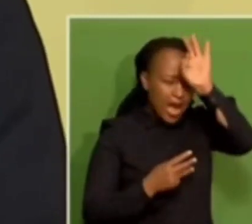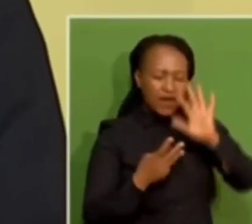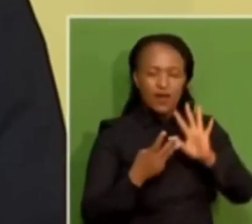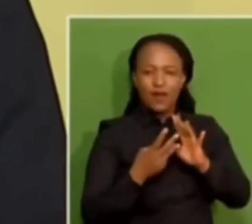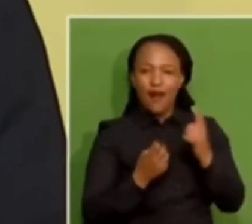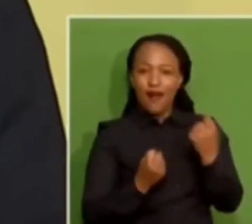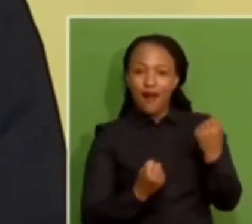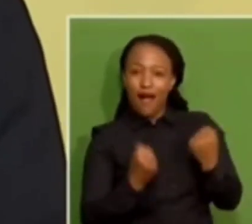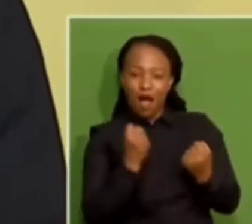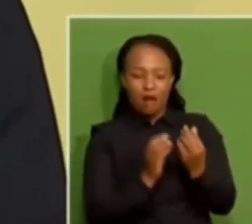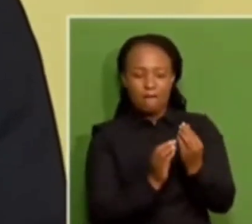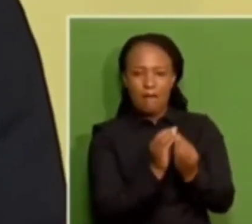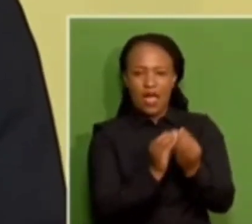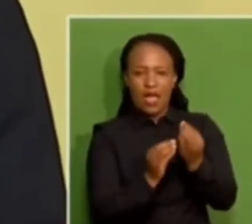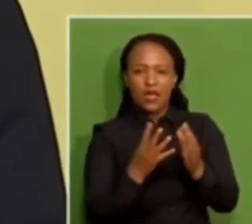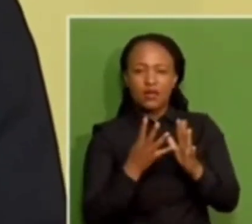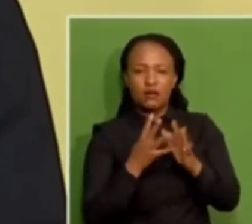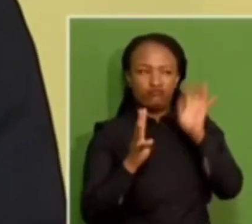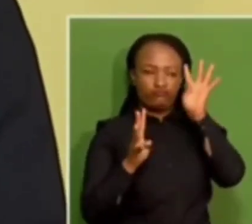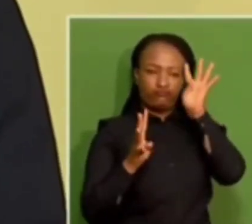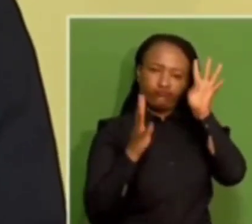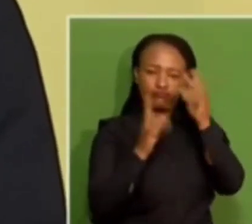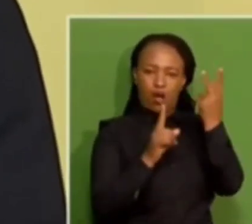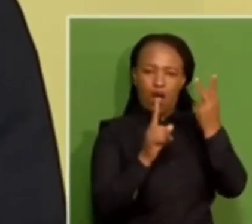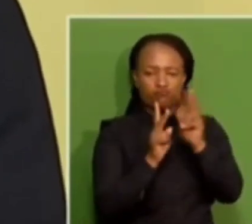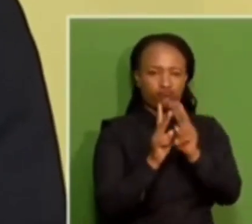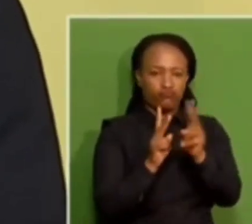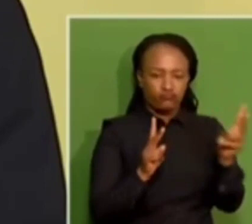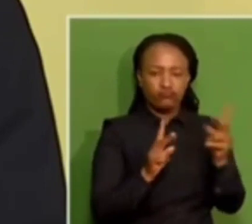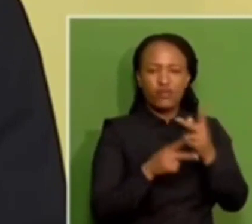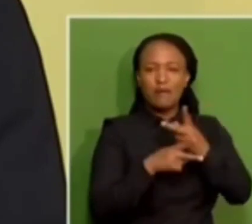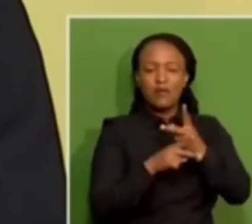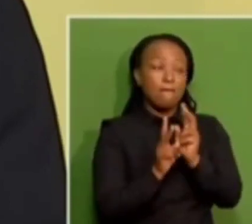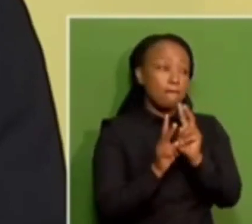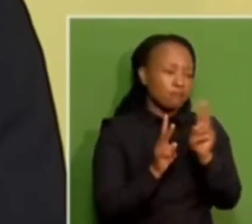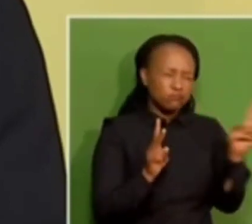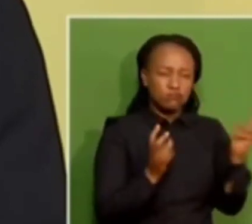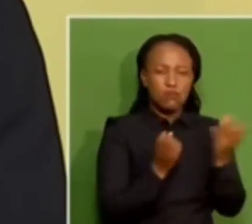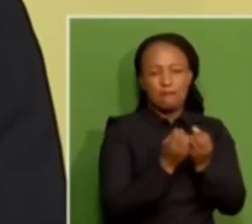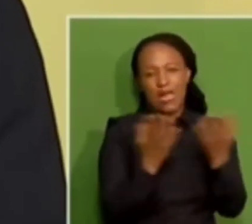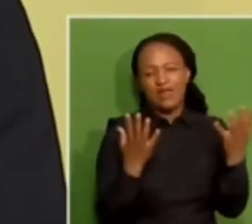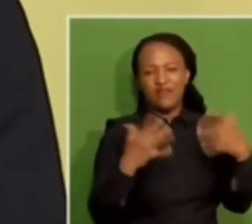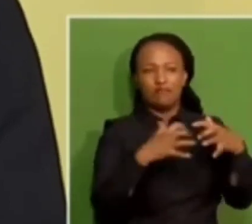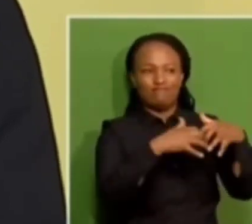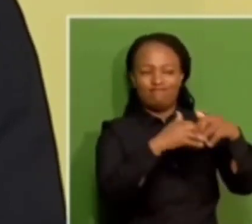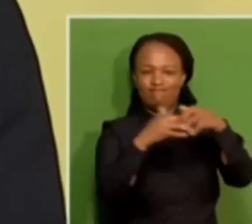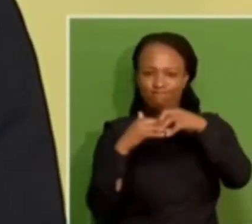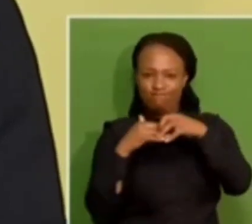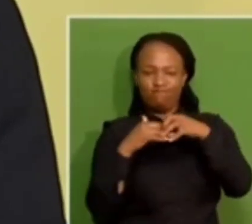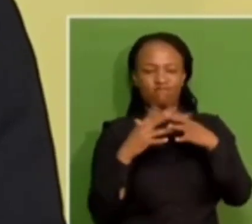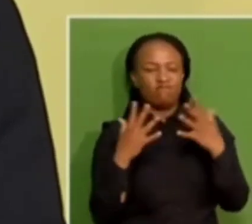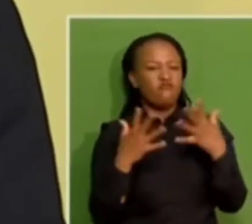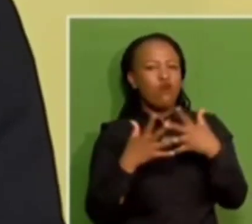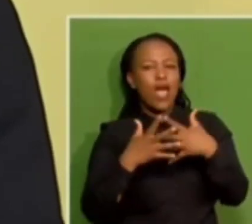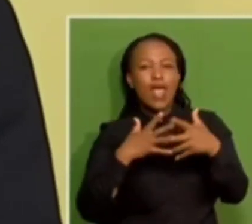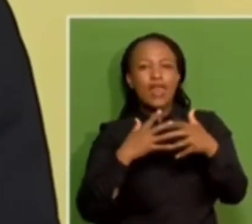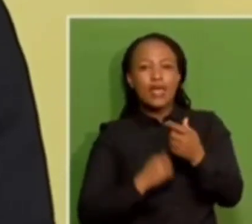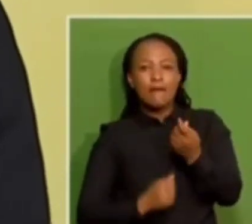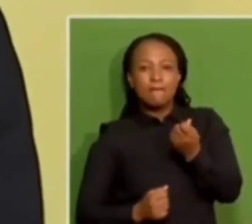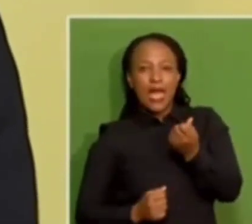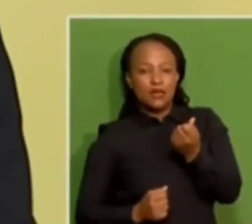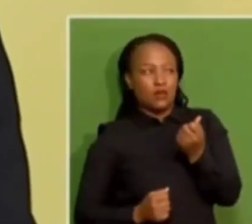mining vehicle production the creative sector manufacturing and many other sectors